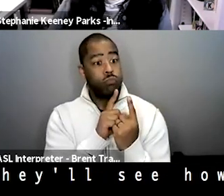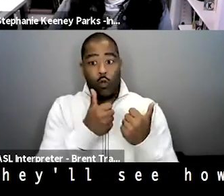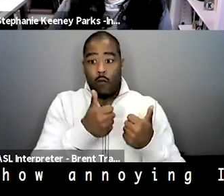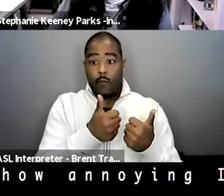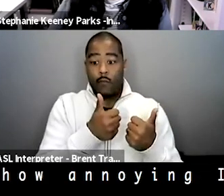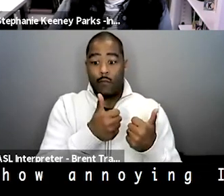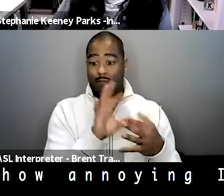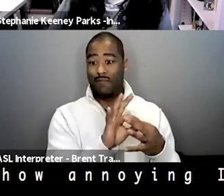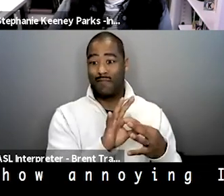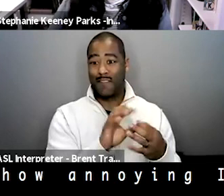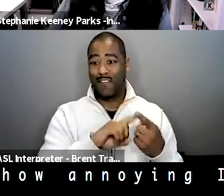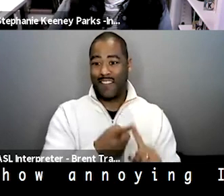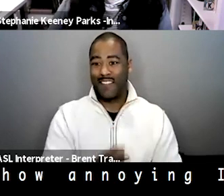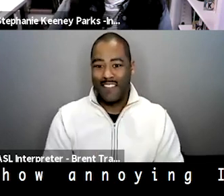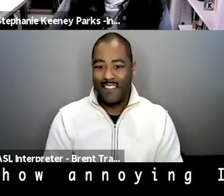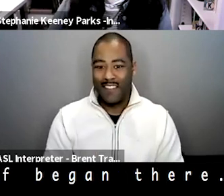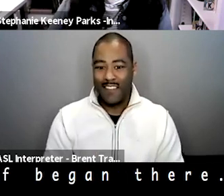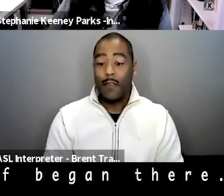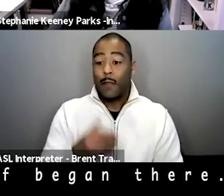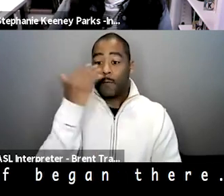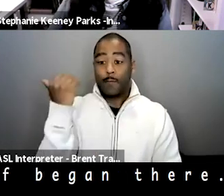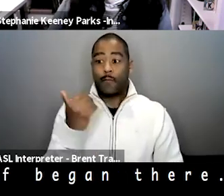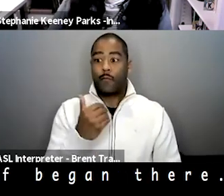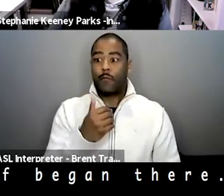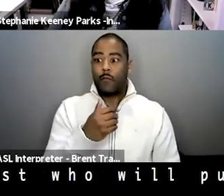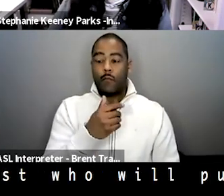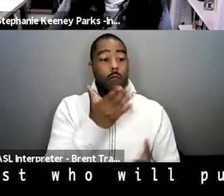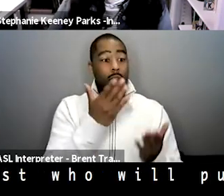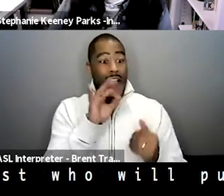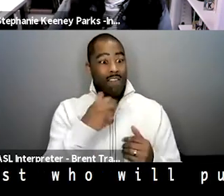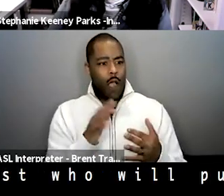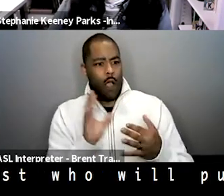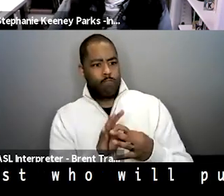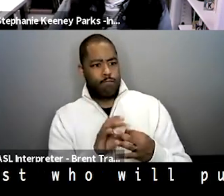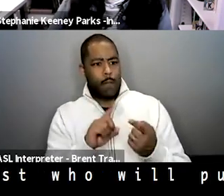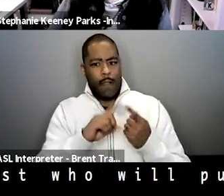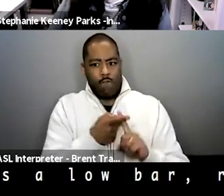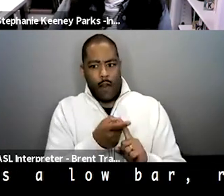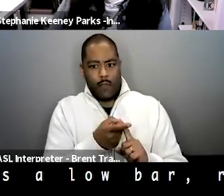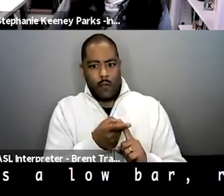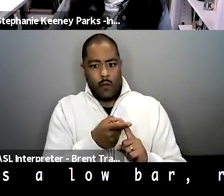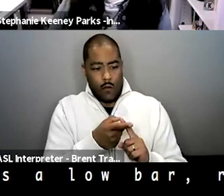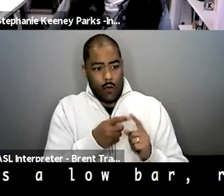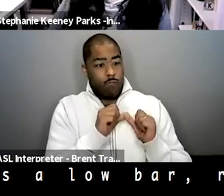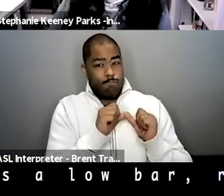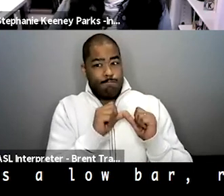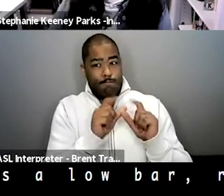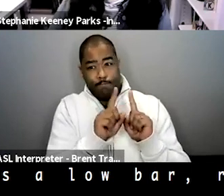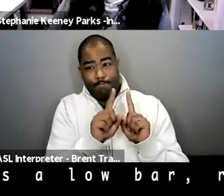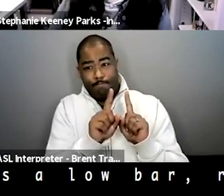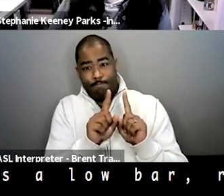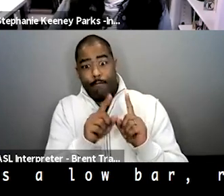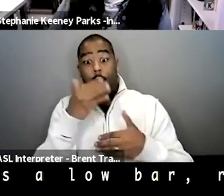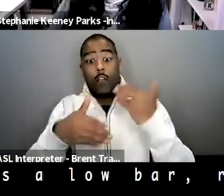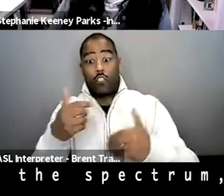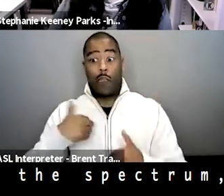because they'll see how terrible I am and how, you know, annoying I am. And so it kind of began there. It was just who will put up with